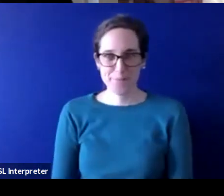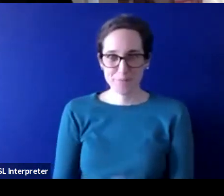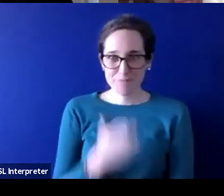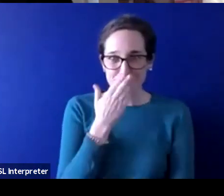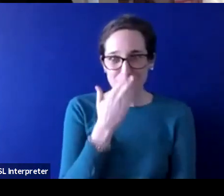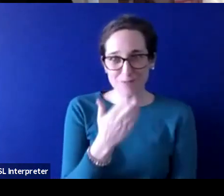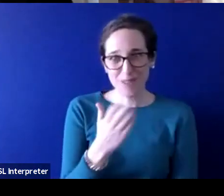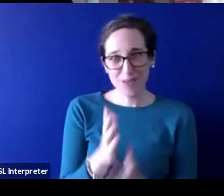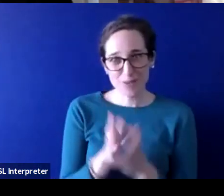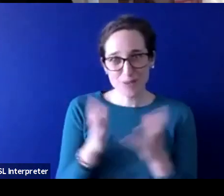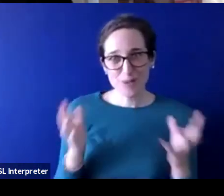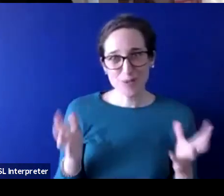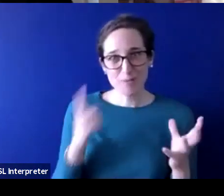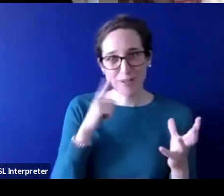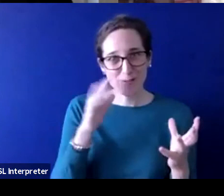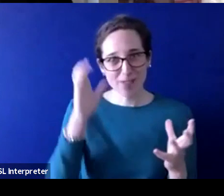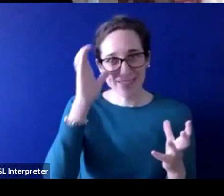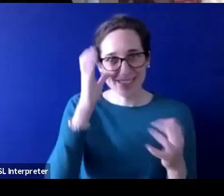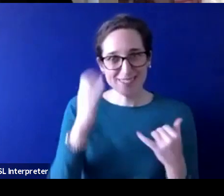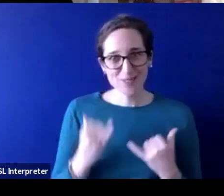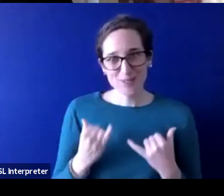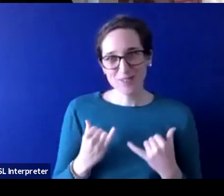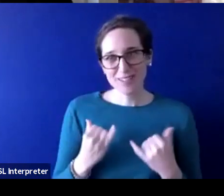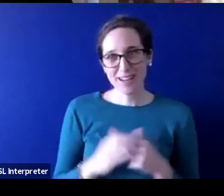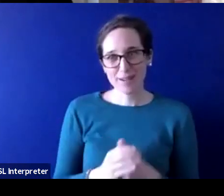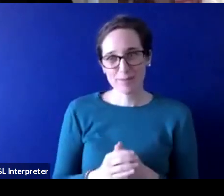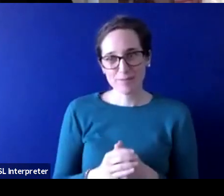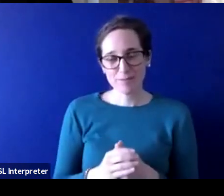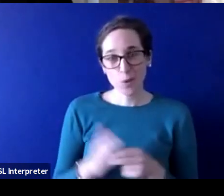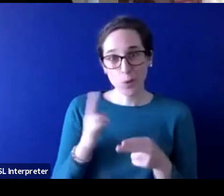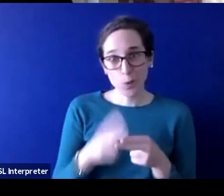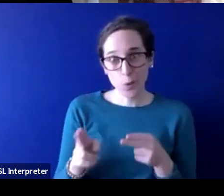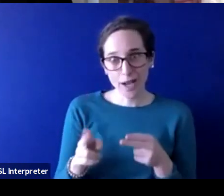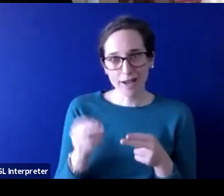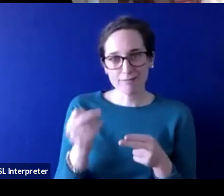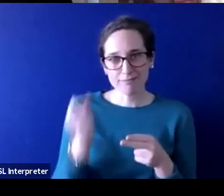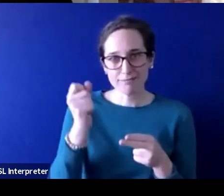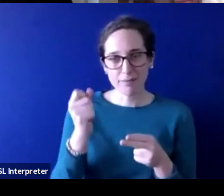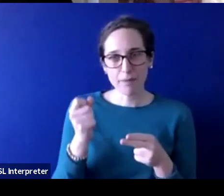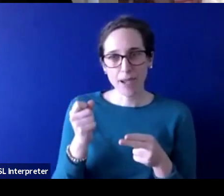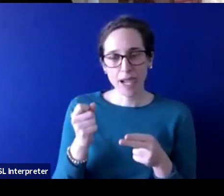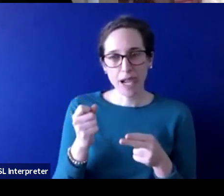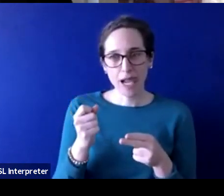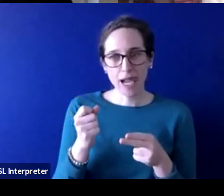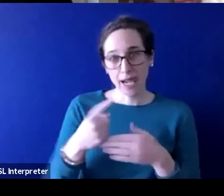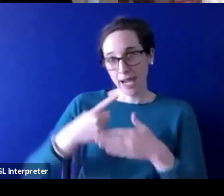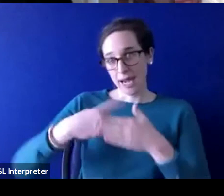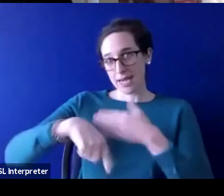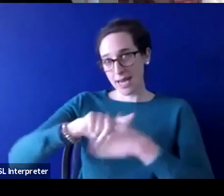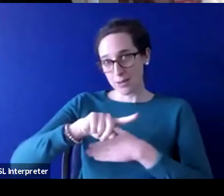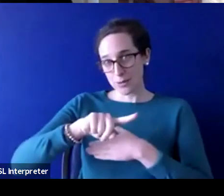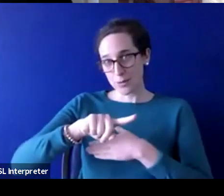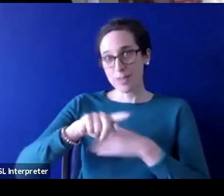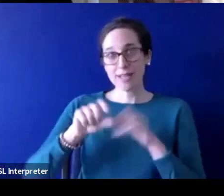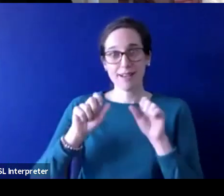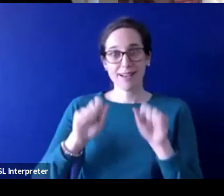to everybody for listening today. I just want to quickly call attention. There is one thing everyone can do next week. There's one